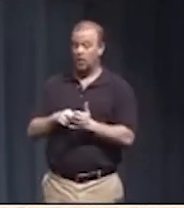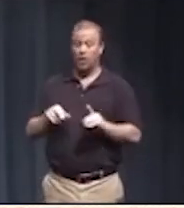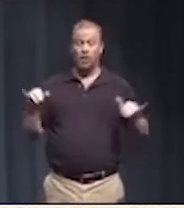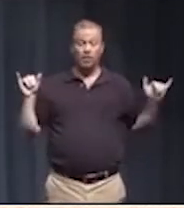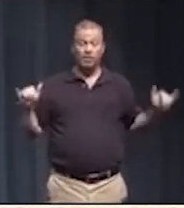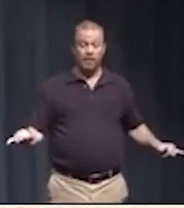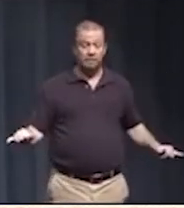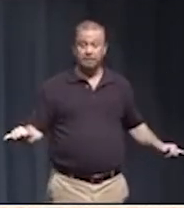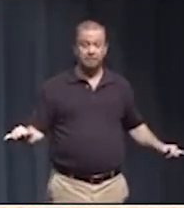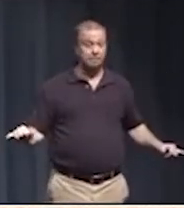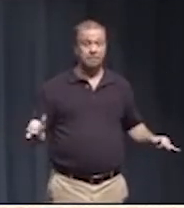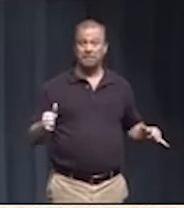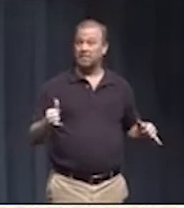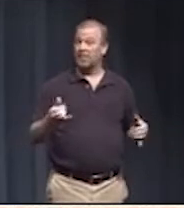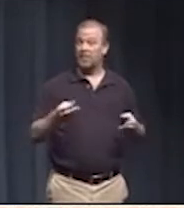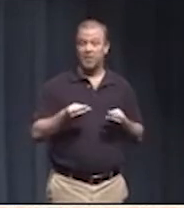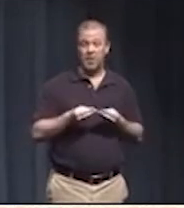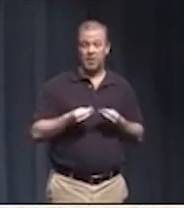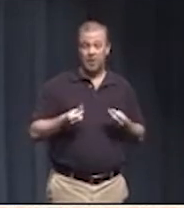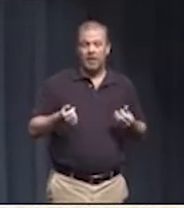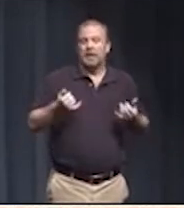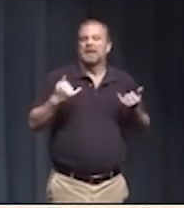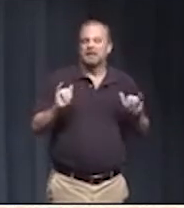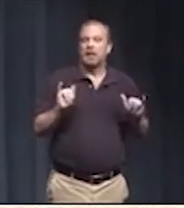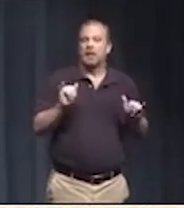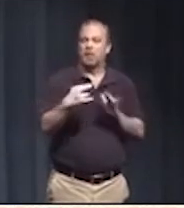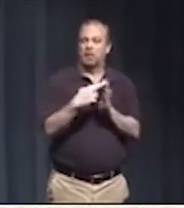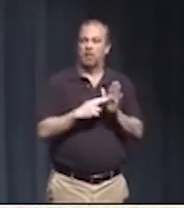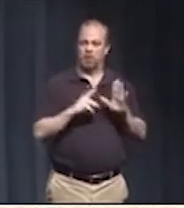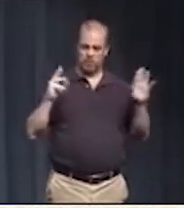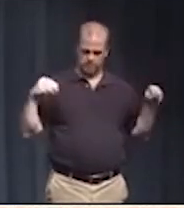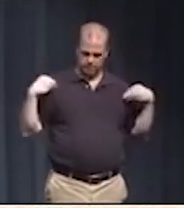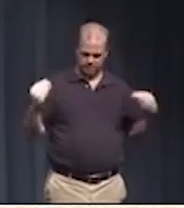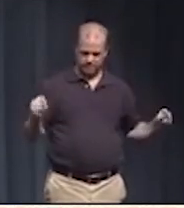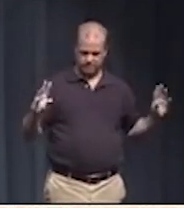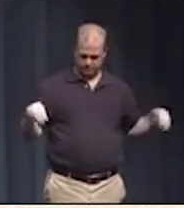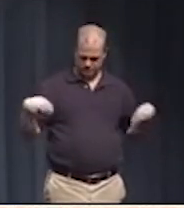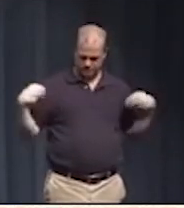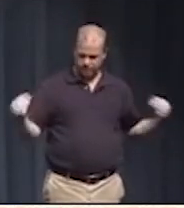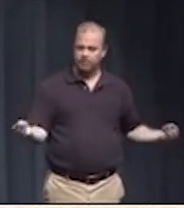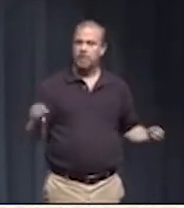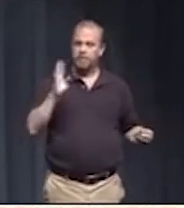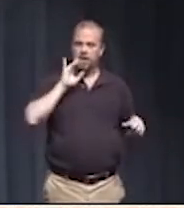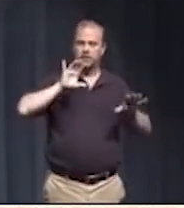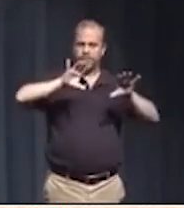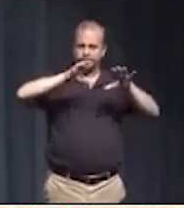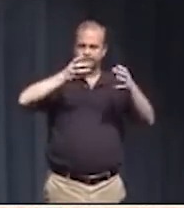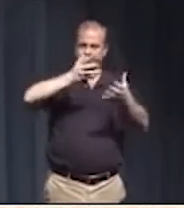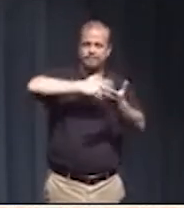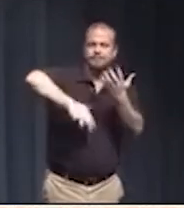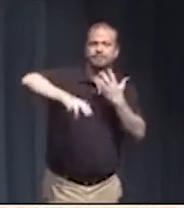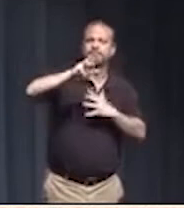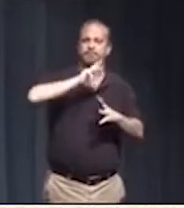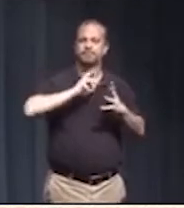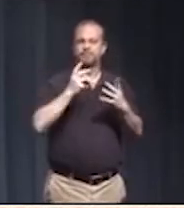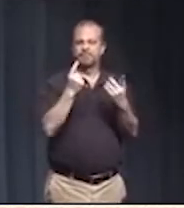anymore, they are still passed down because that's what societies and cultures do and families do.